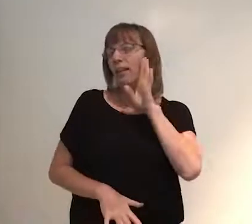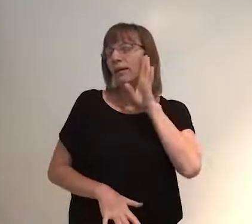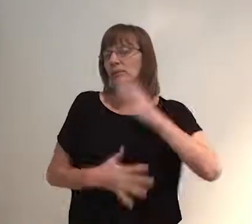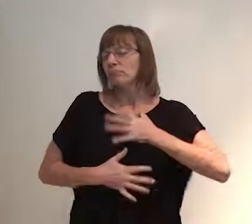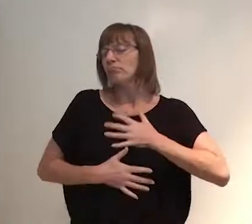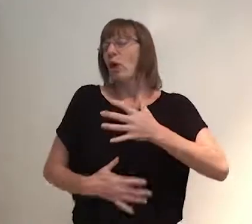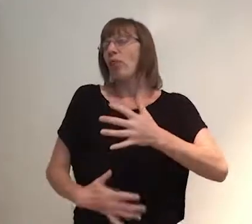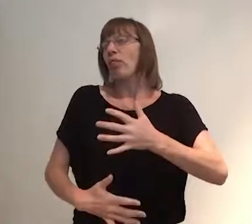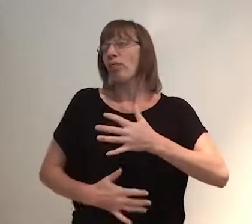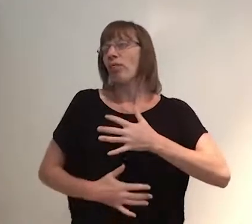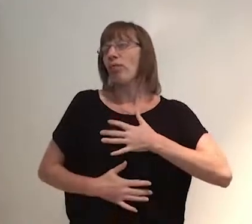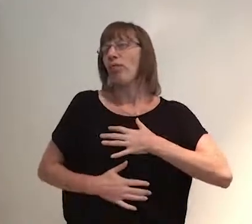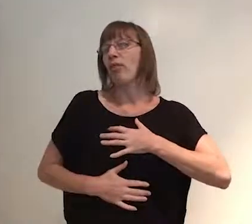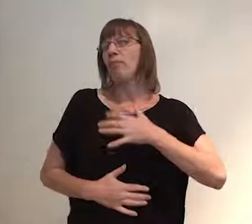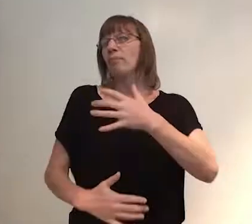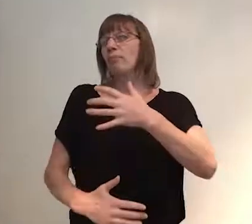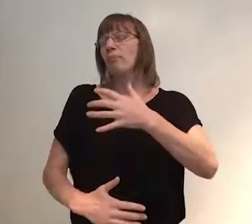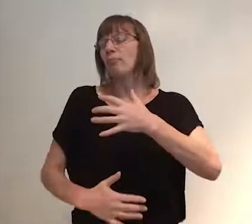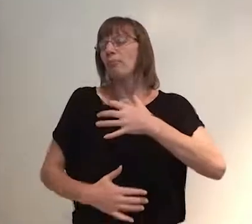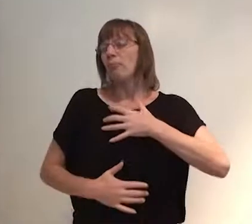Just listening to our breath,